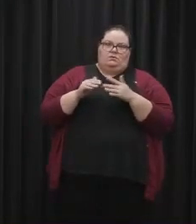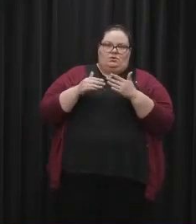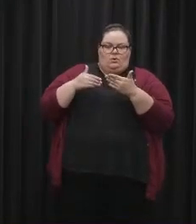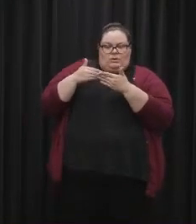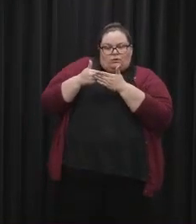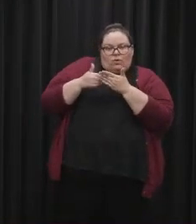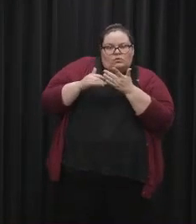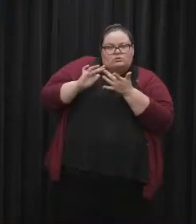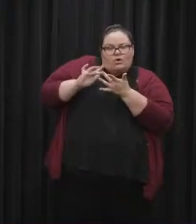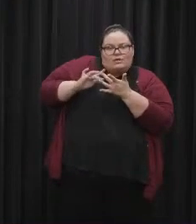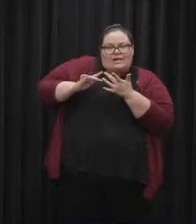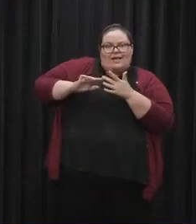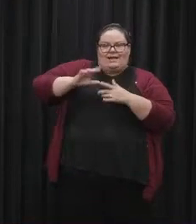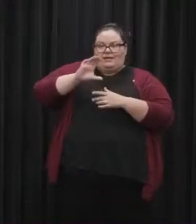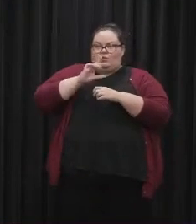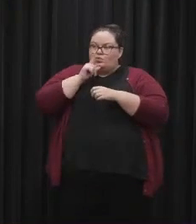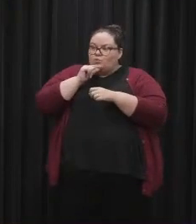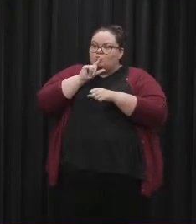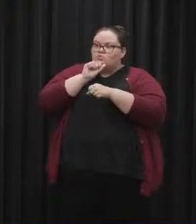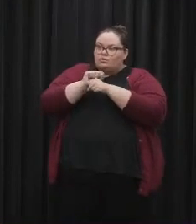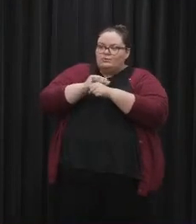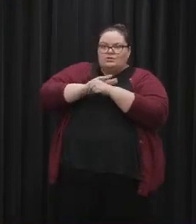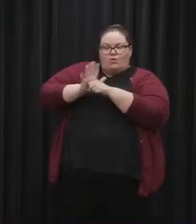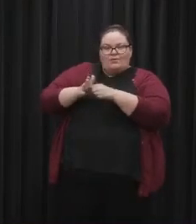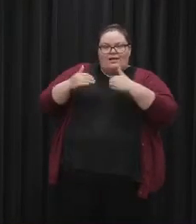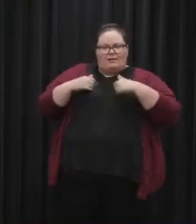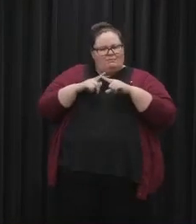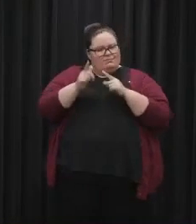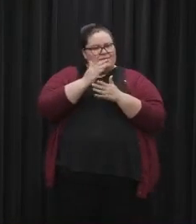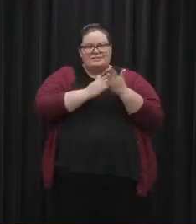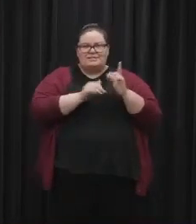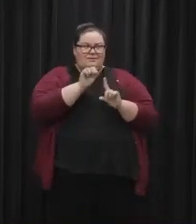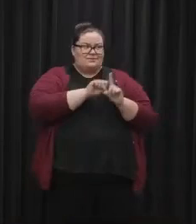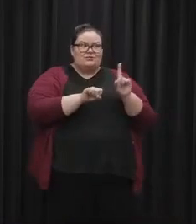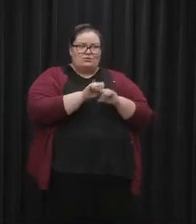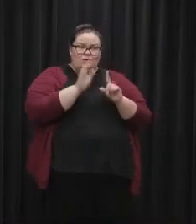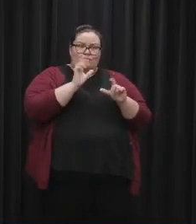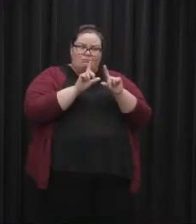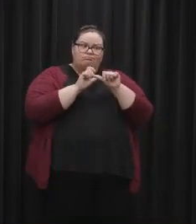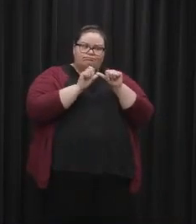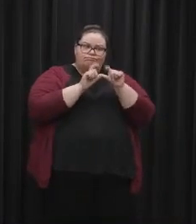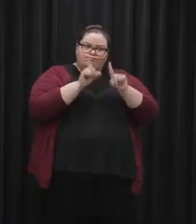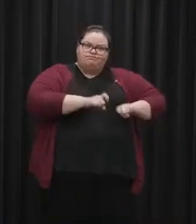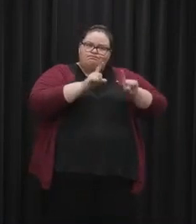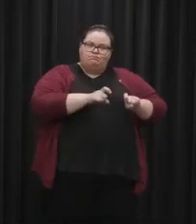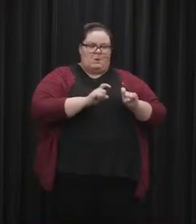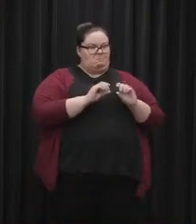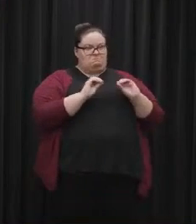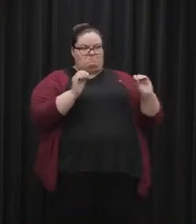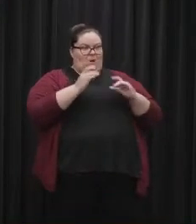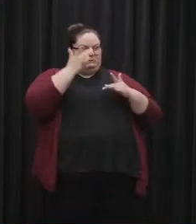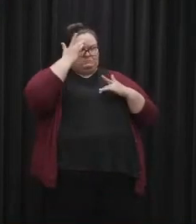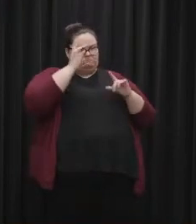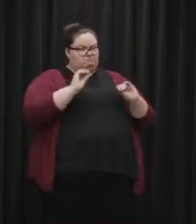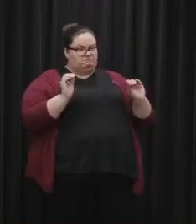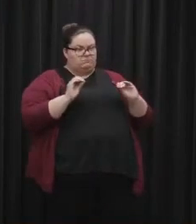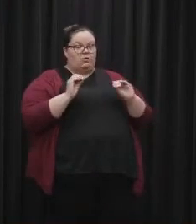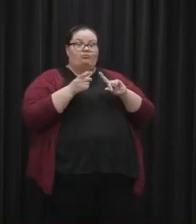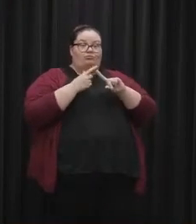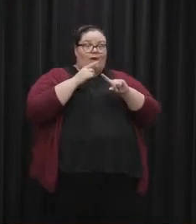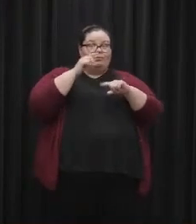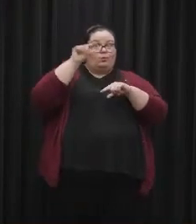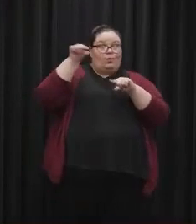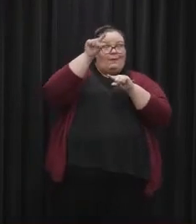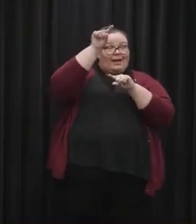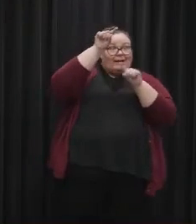close contacts right now and people who are symptomatic, but there are situations where we will continue to test asymptomatic people, such as the one I just mentioned,